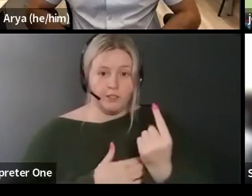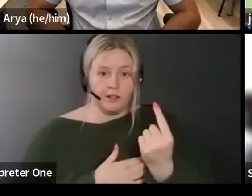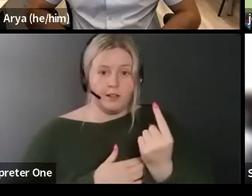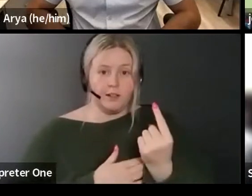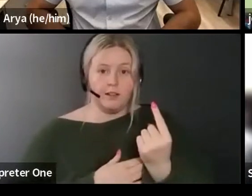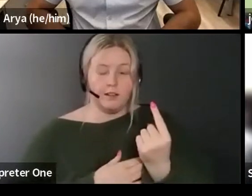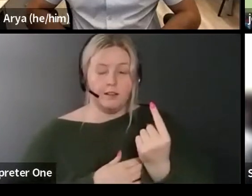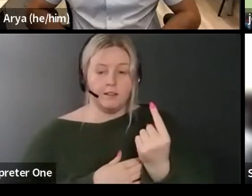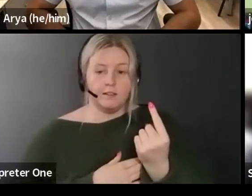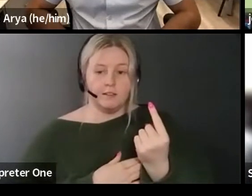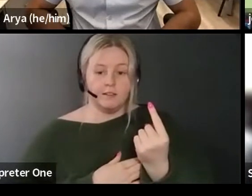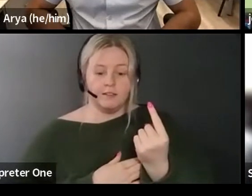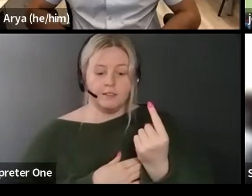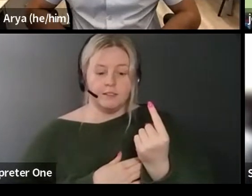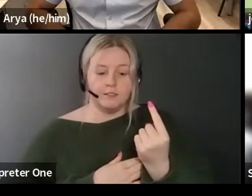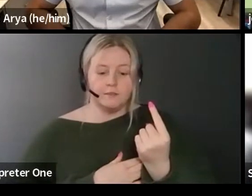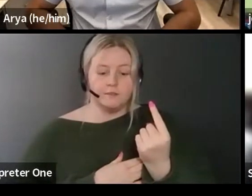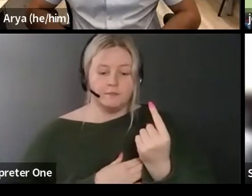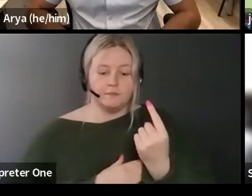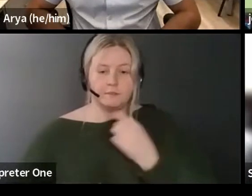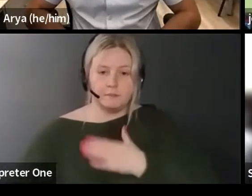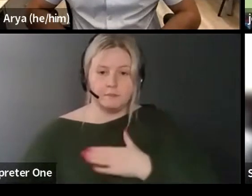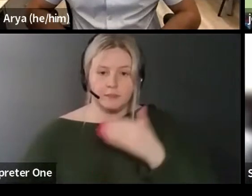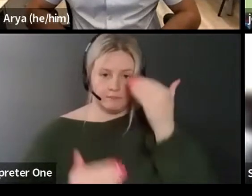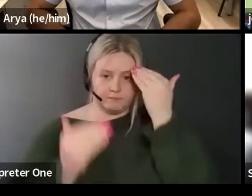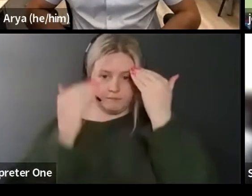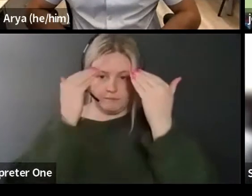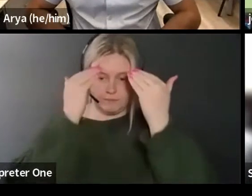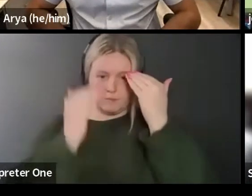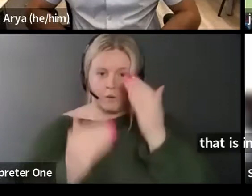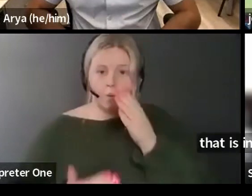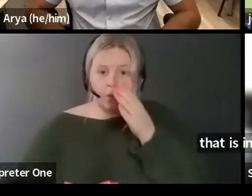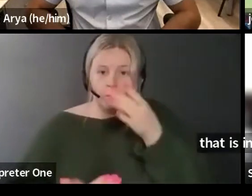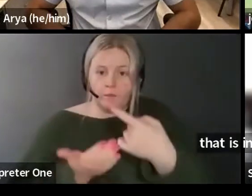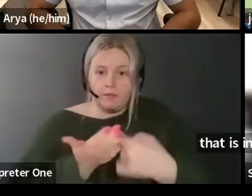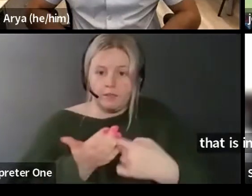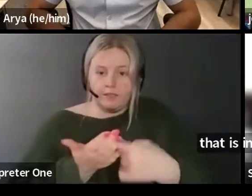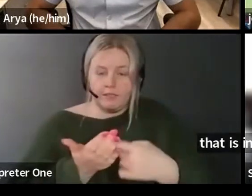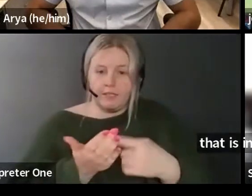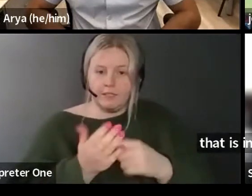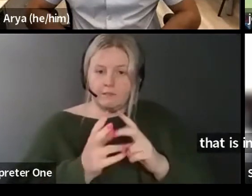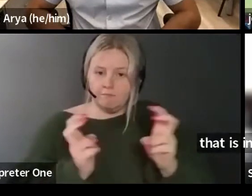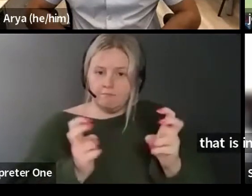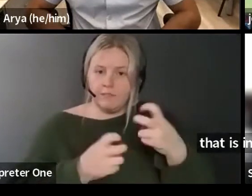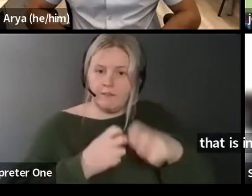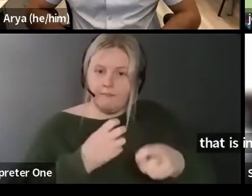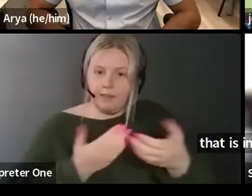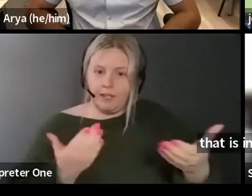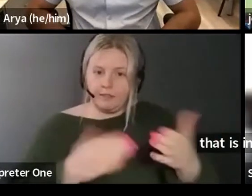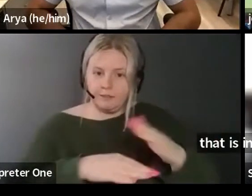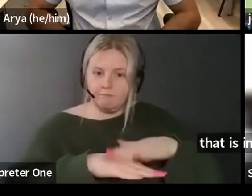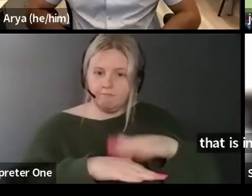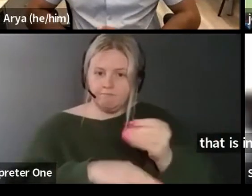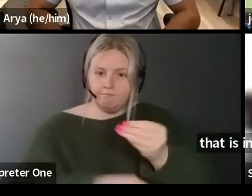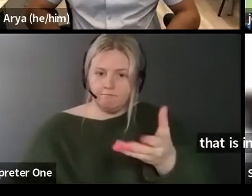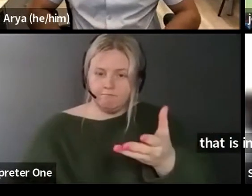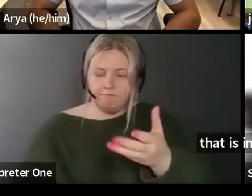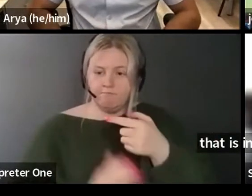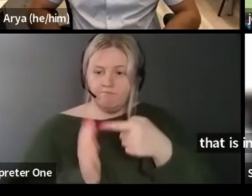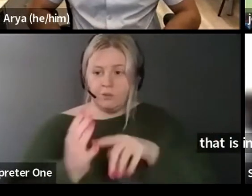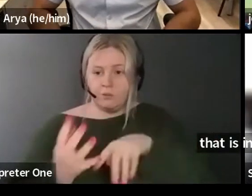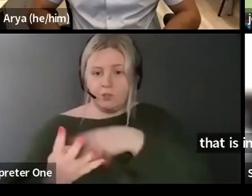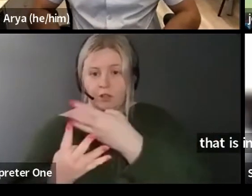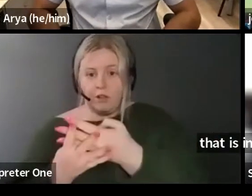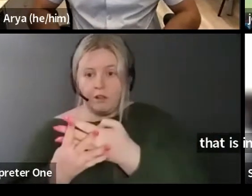us today, please be aware we are going to be talking about tough subjects: incarceration,